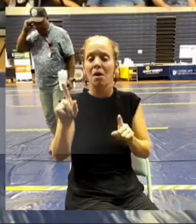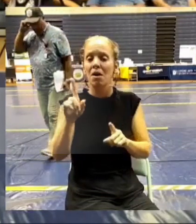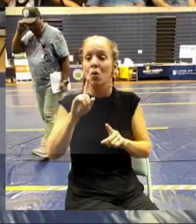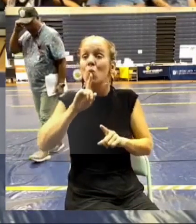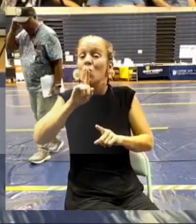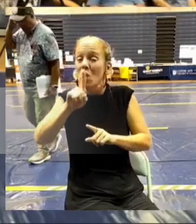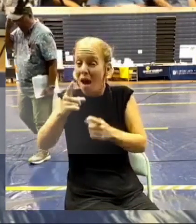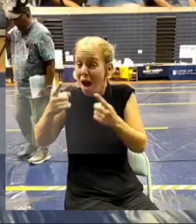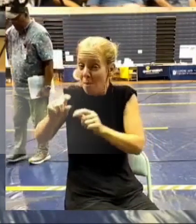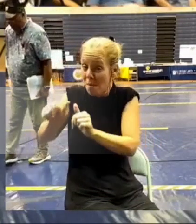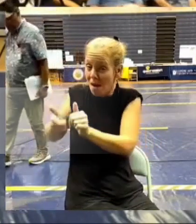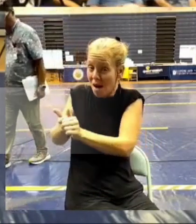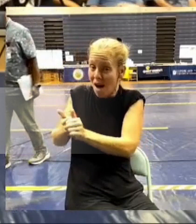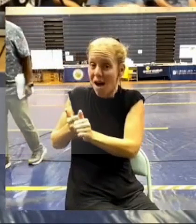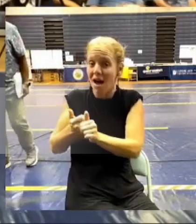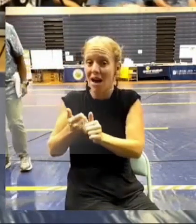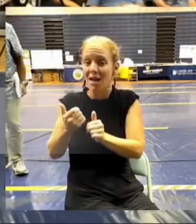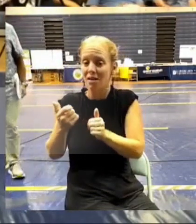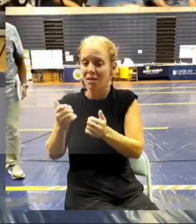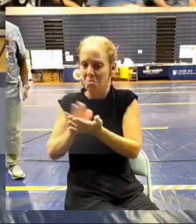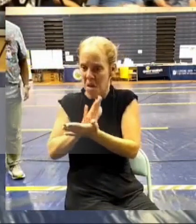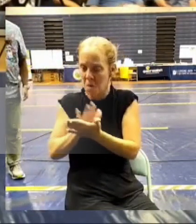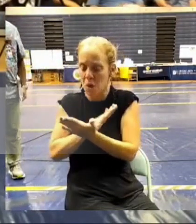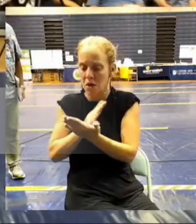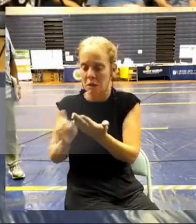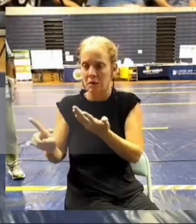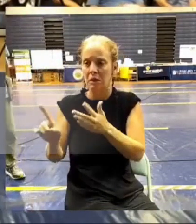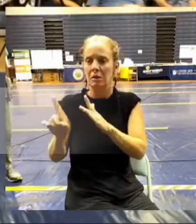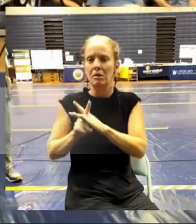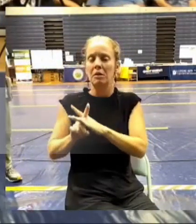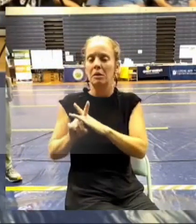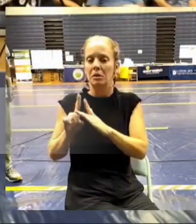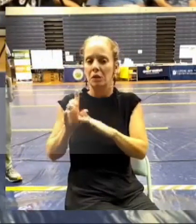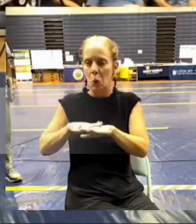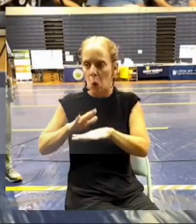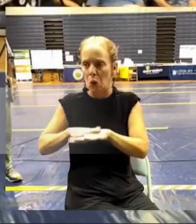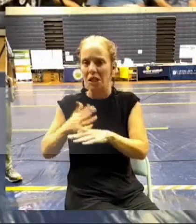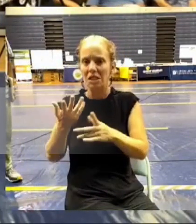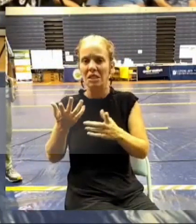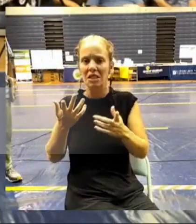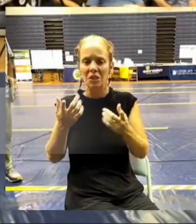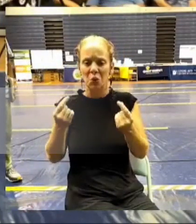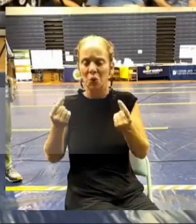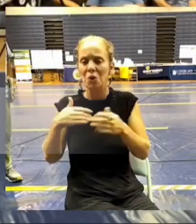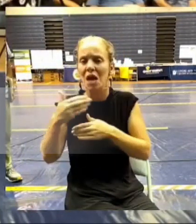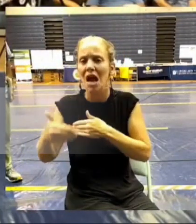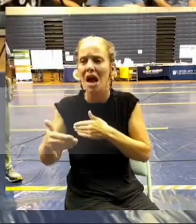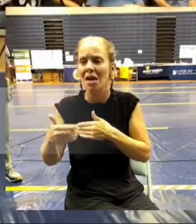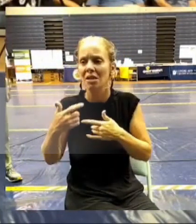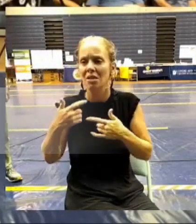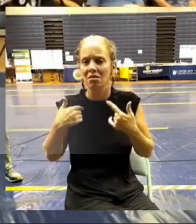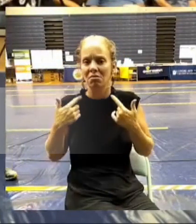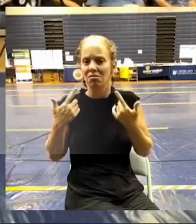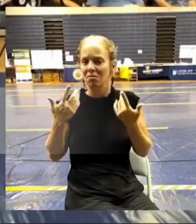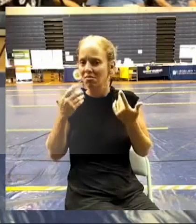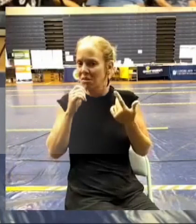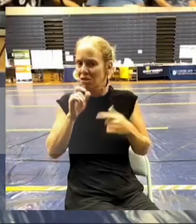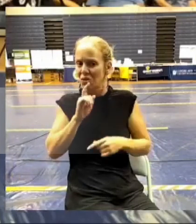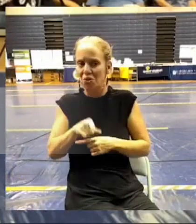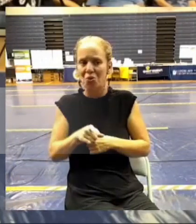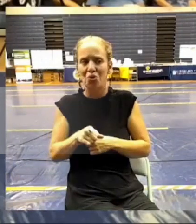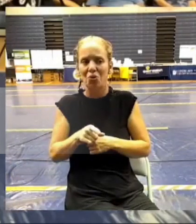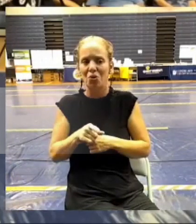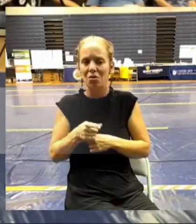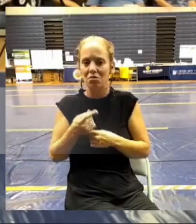is what is really happening, what is being told. And it's like I'm against the wall here. I don't know what to do.